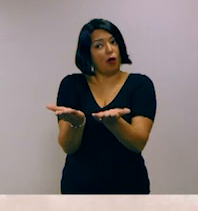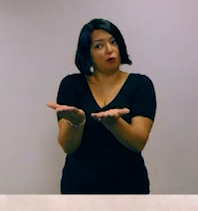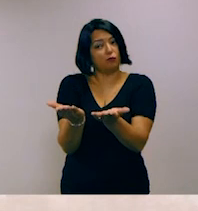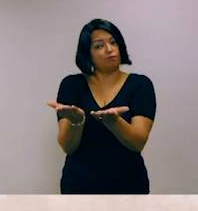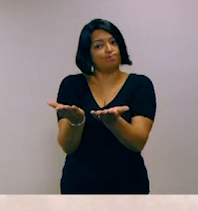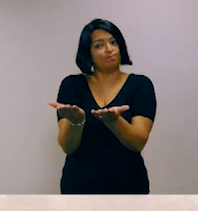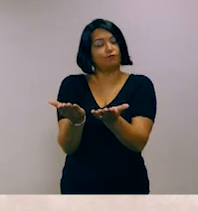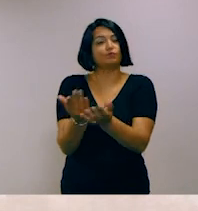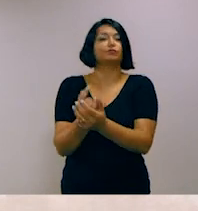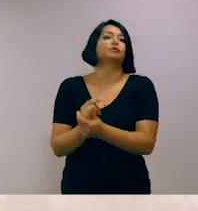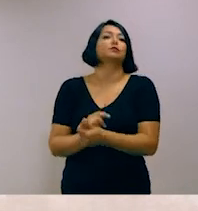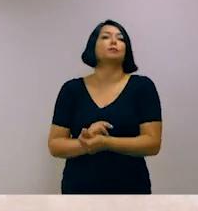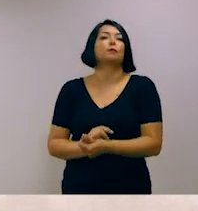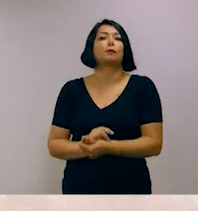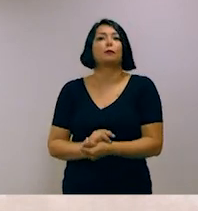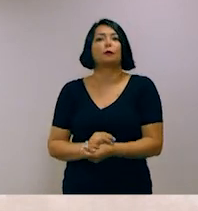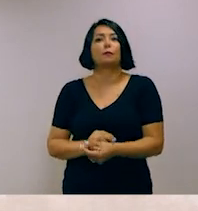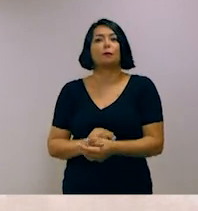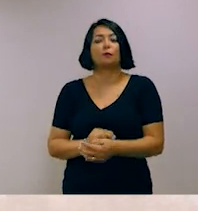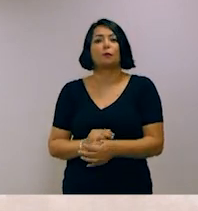better